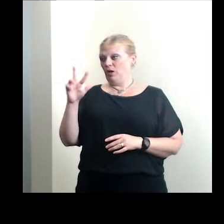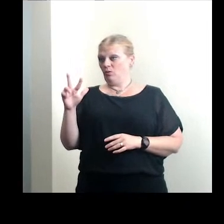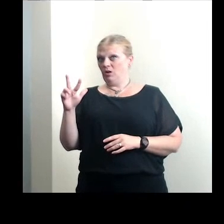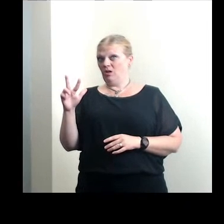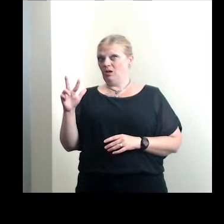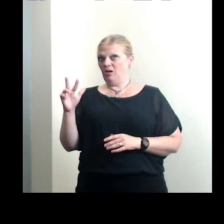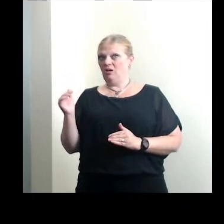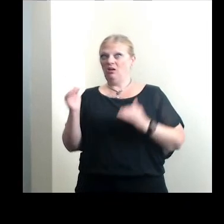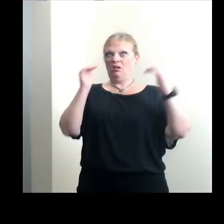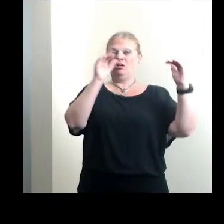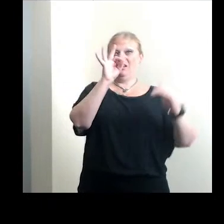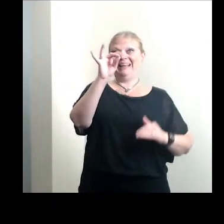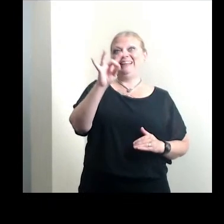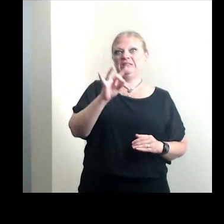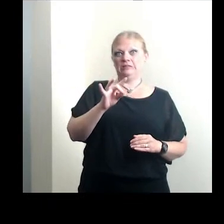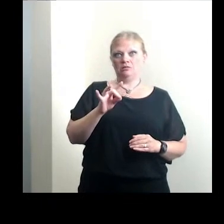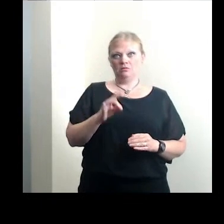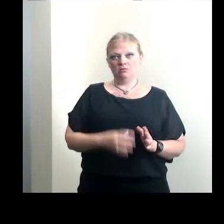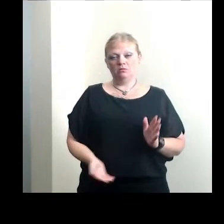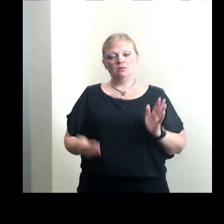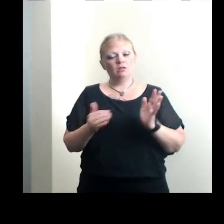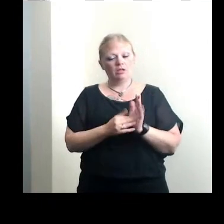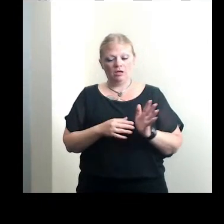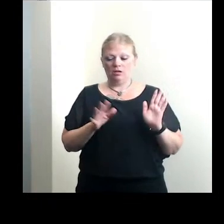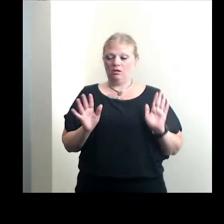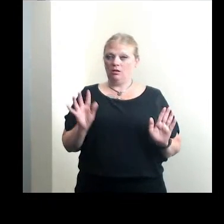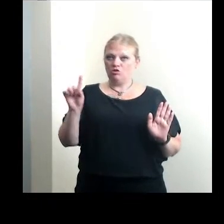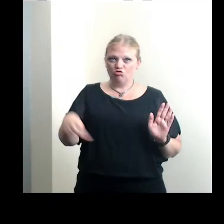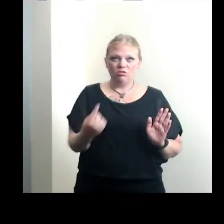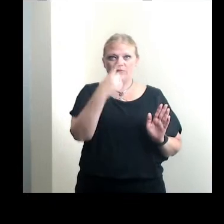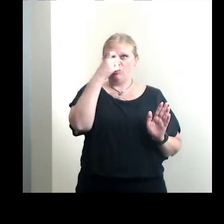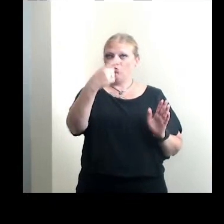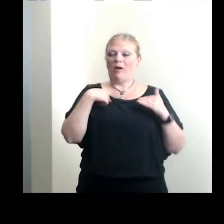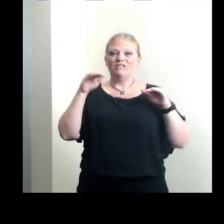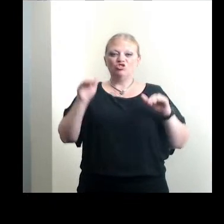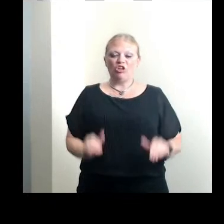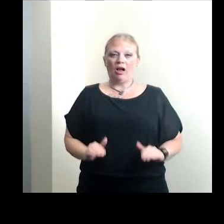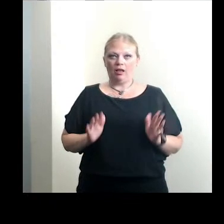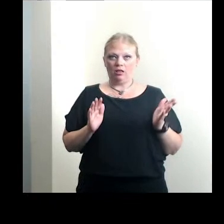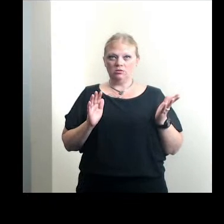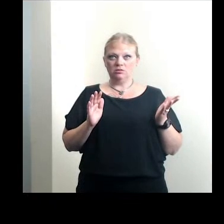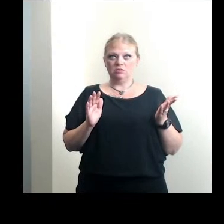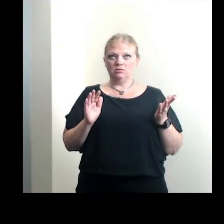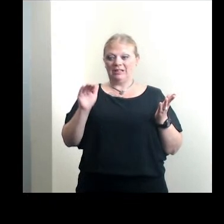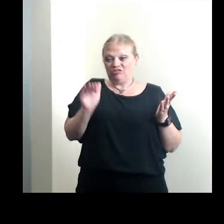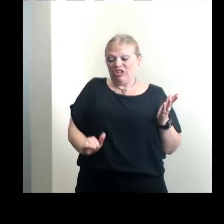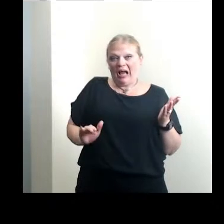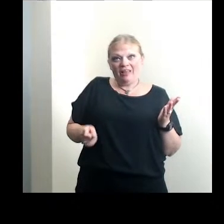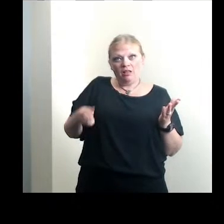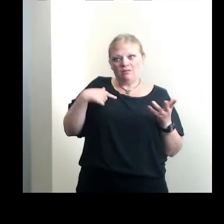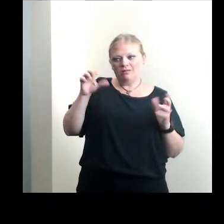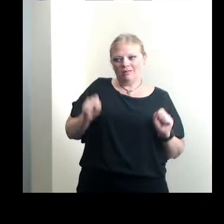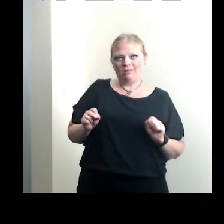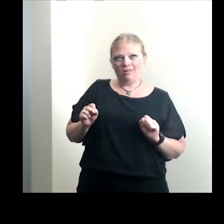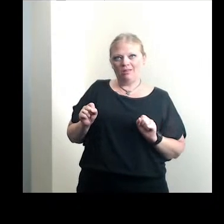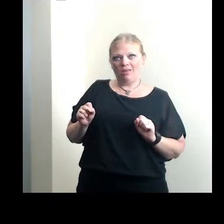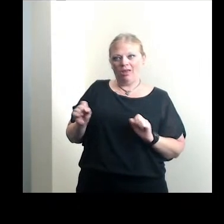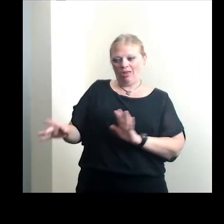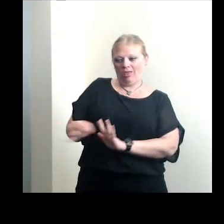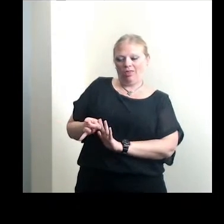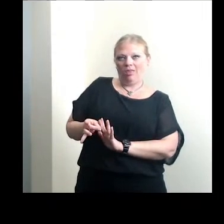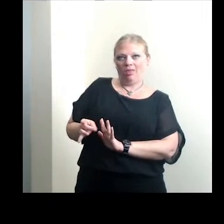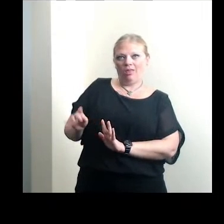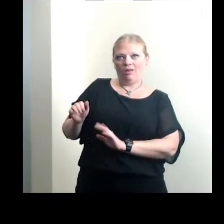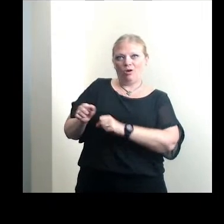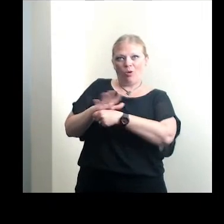to 98 cases. Once again, just because you have a child, the child can catch COVID and get sick. And we